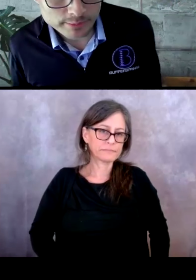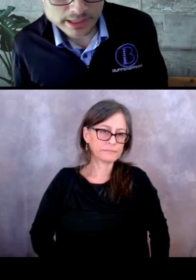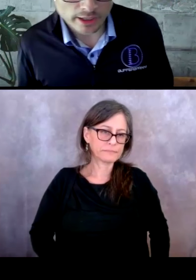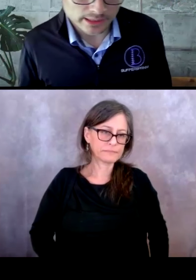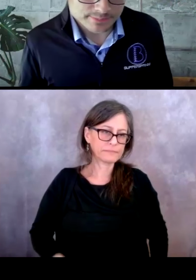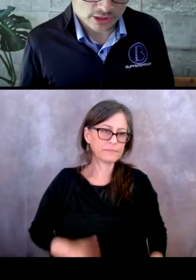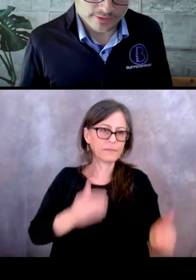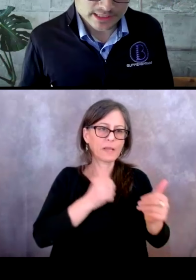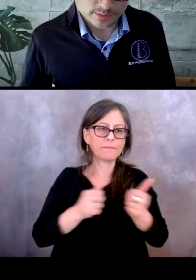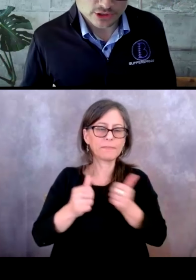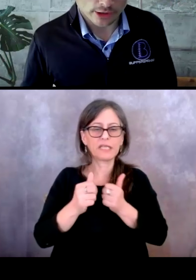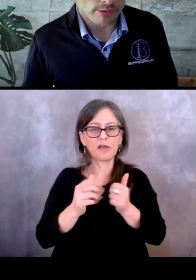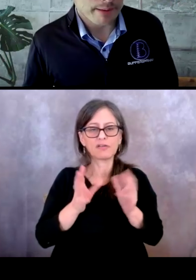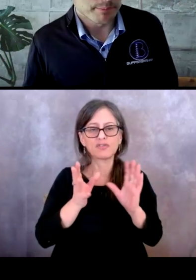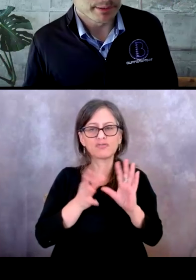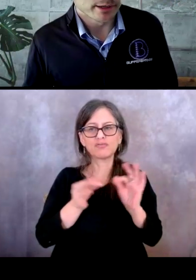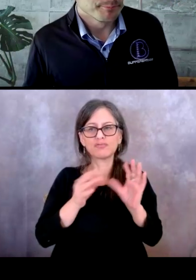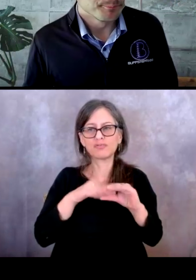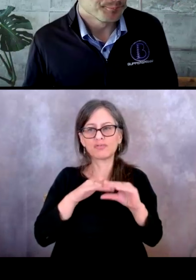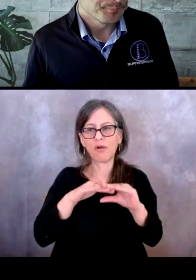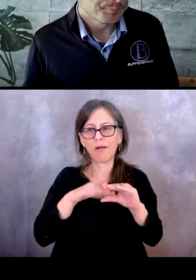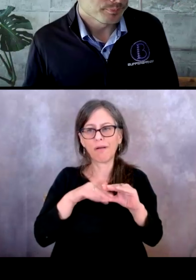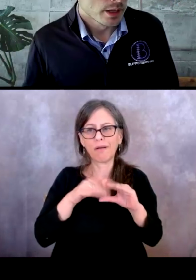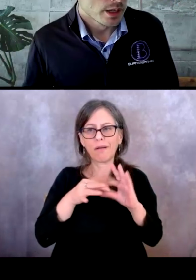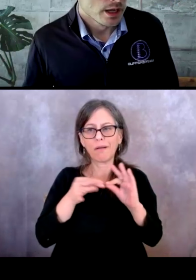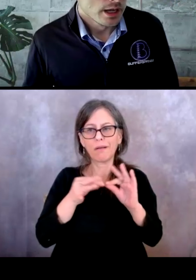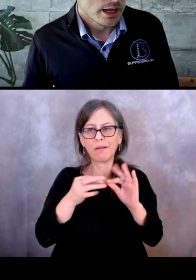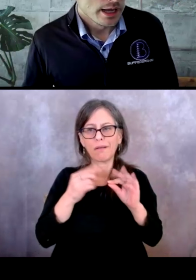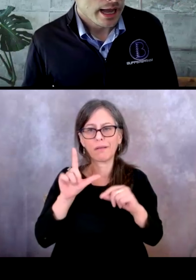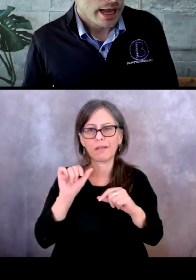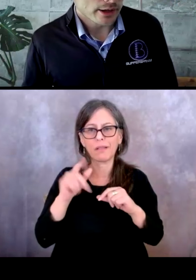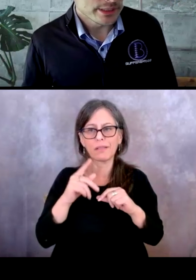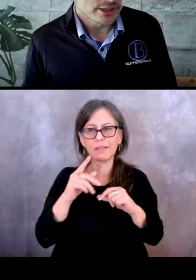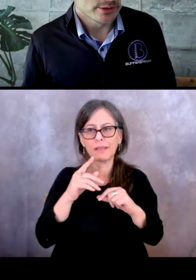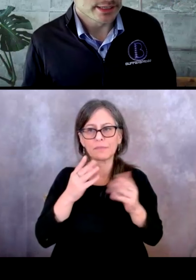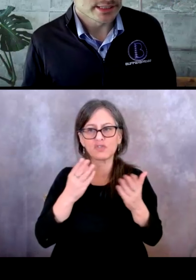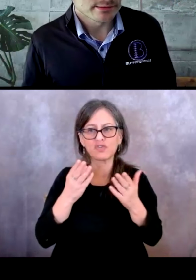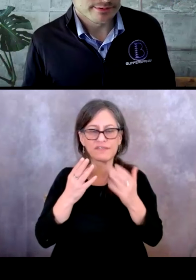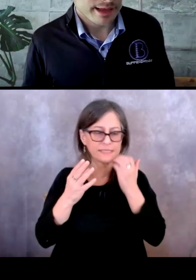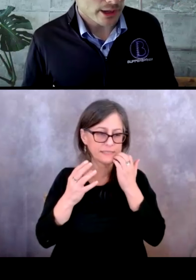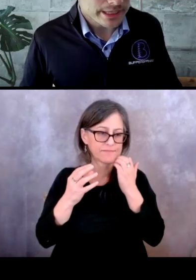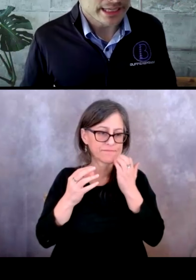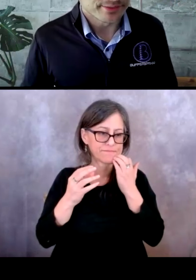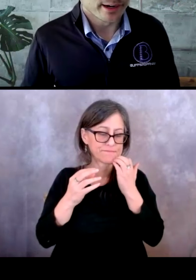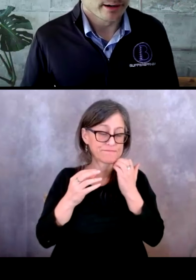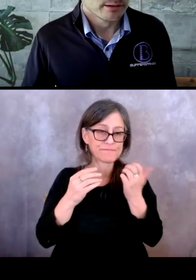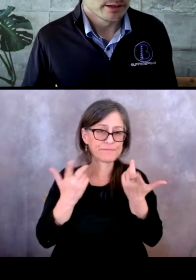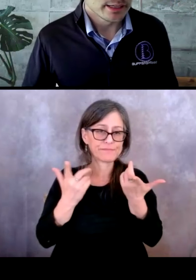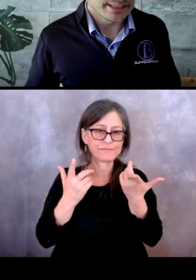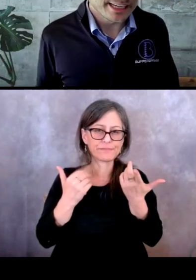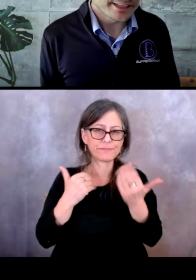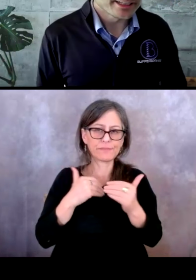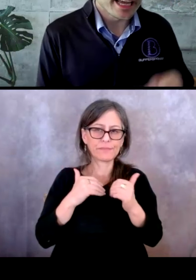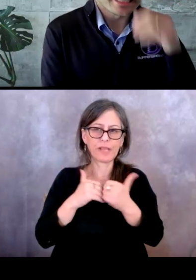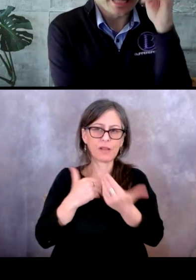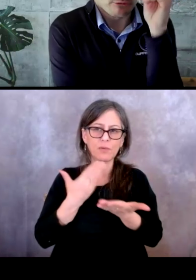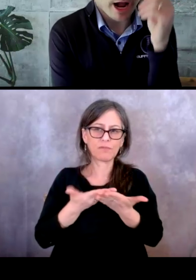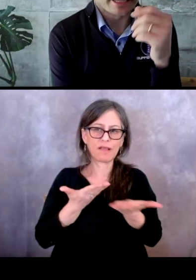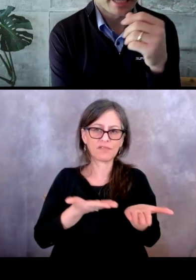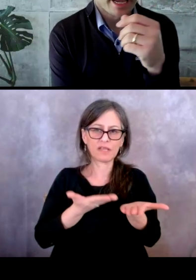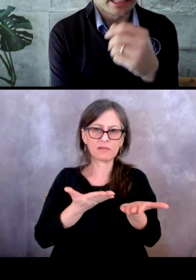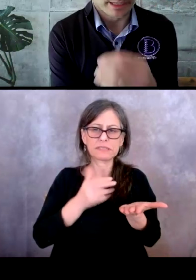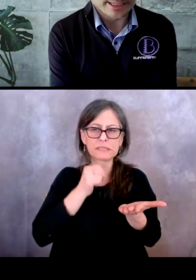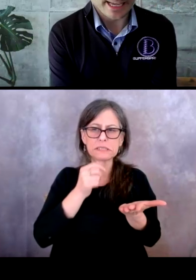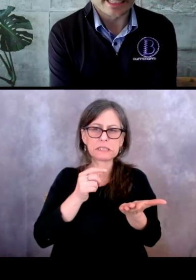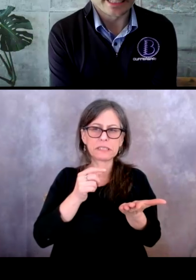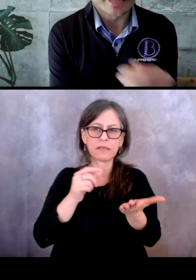So moving beyond lip services, we're starting to wrap up here. How do we do this? How do we get there? At the end of the day, it's not